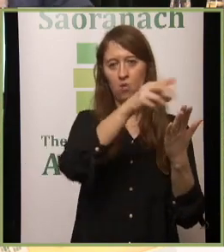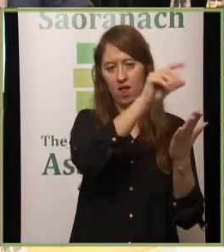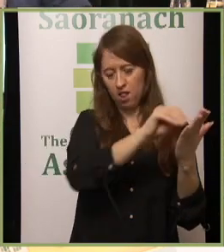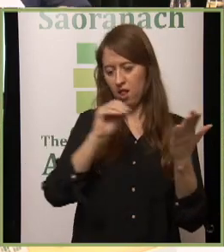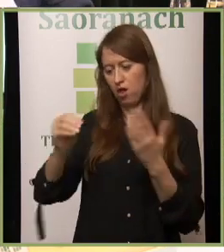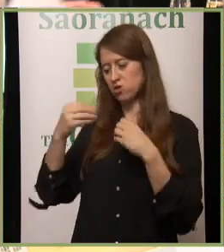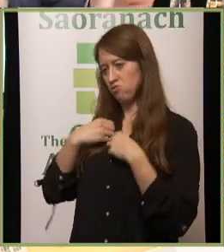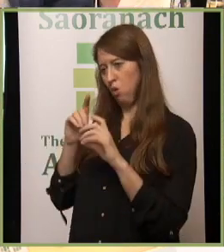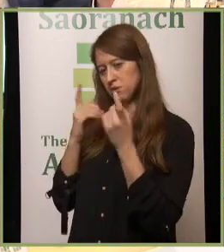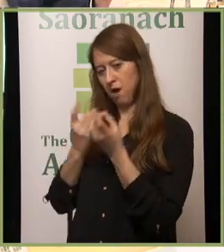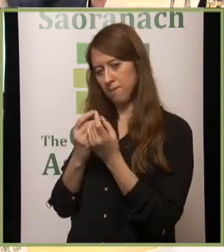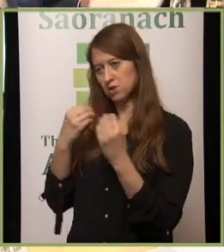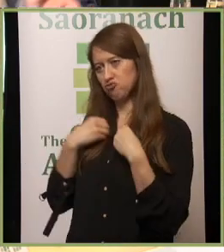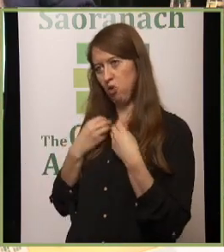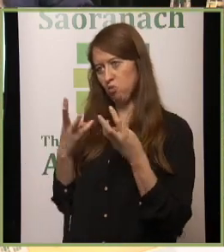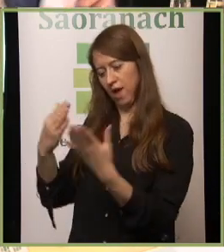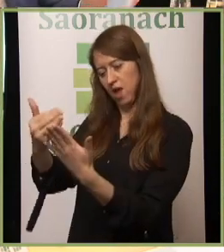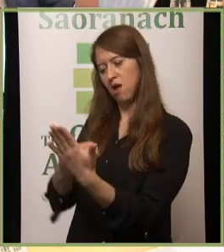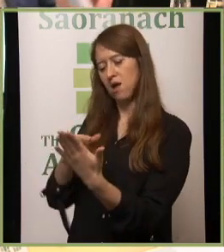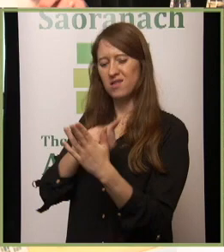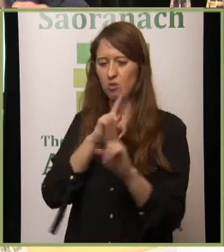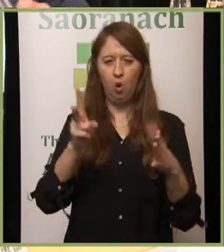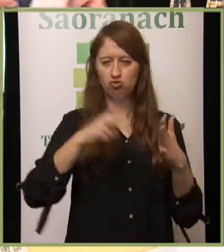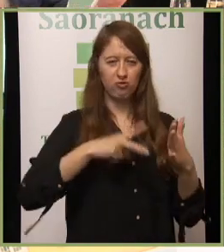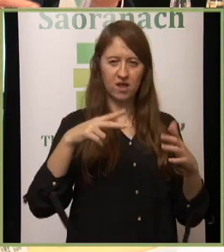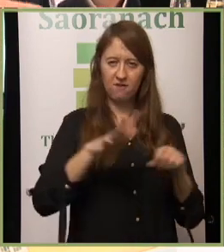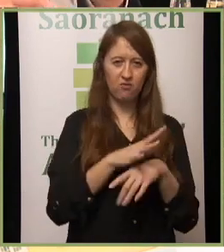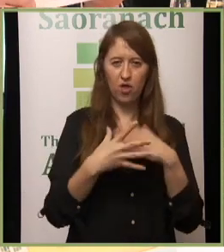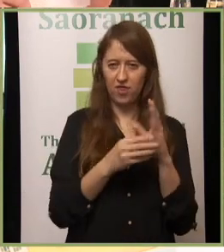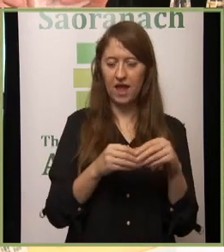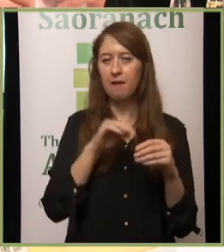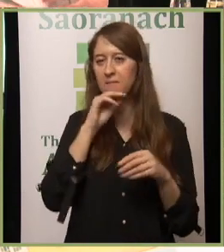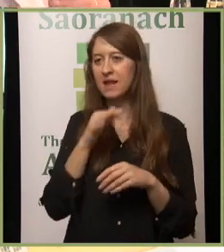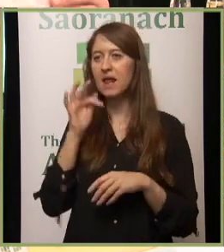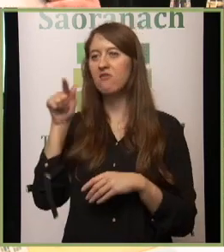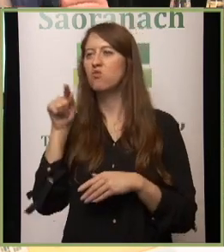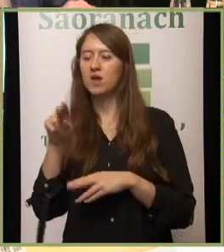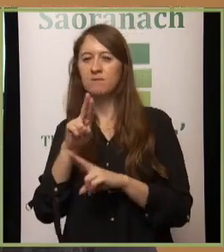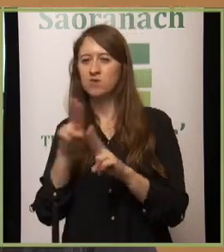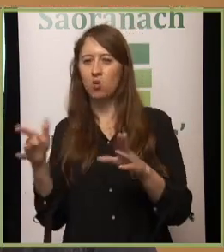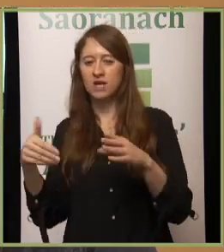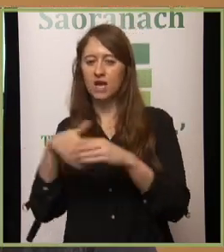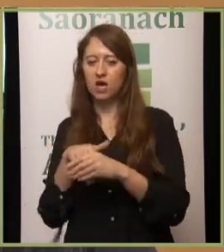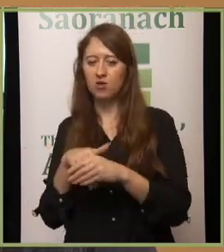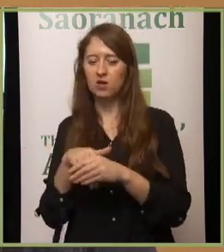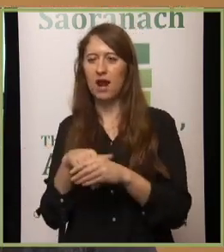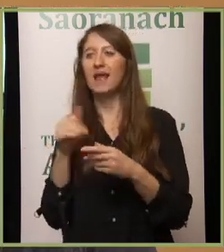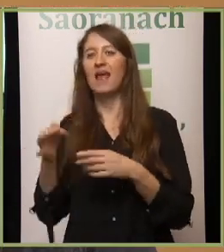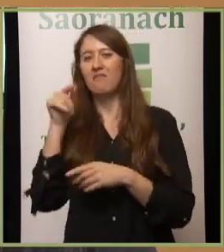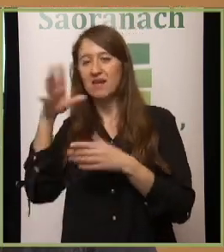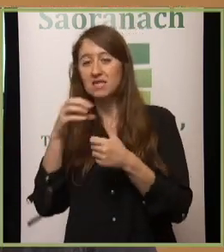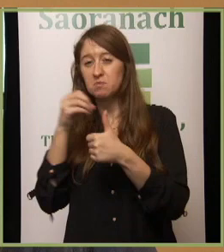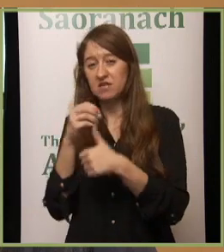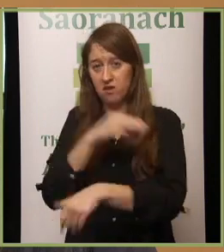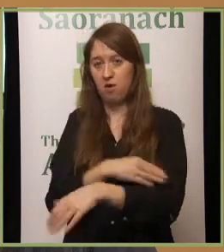not actually read the whole thing. And if if it's particularly a difficult problem in forestry, I think there's